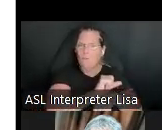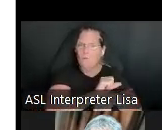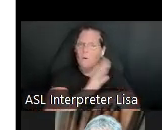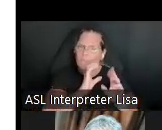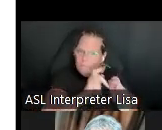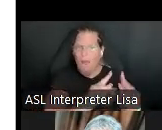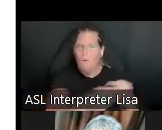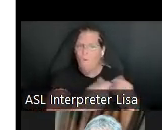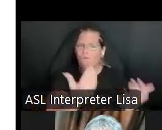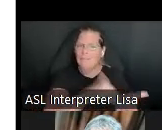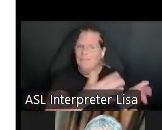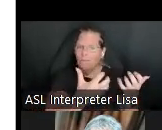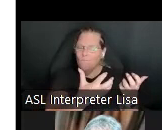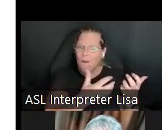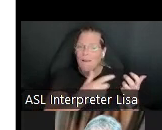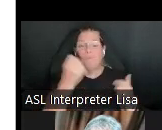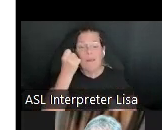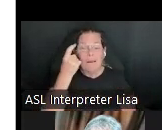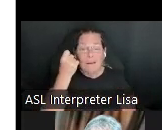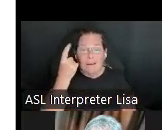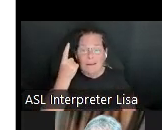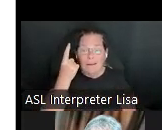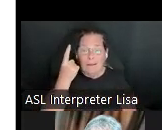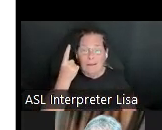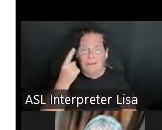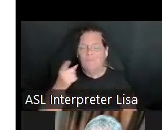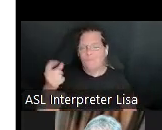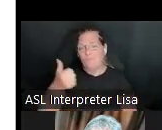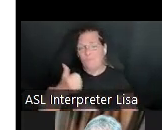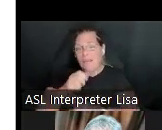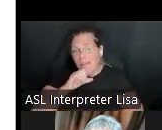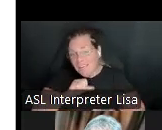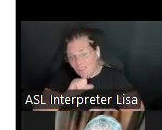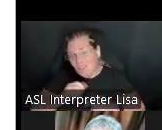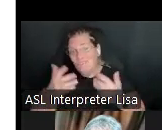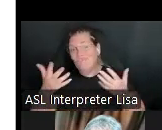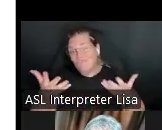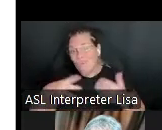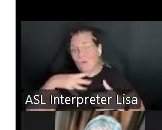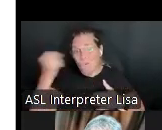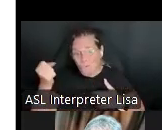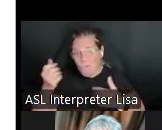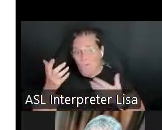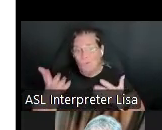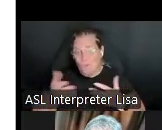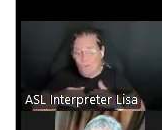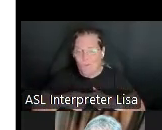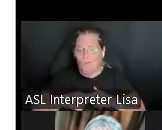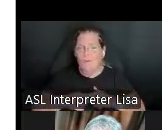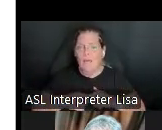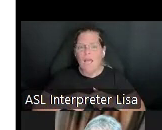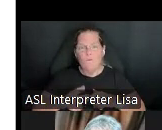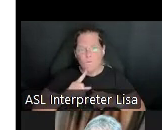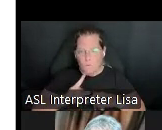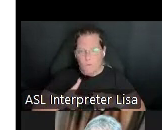setting. But because of, she was older, and because of the major